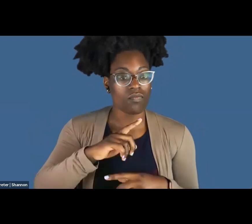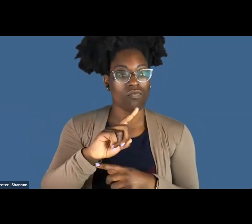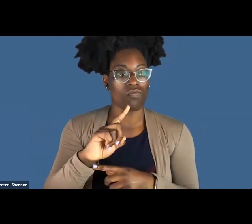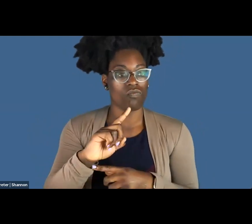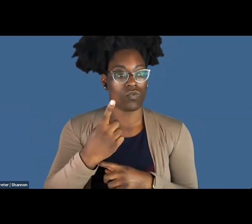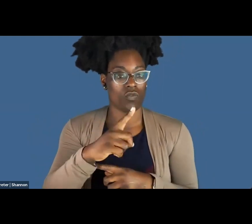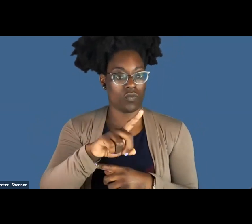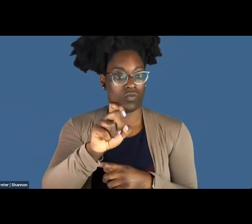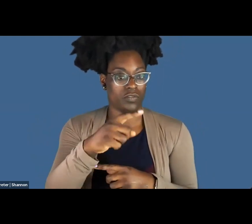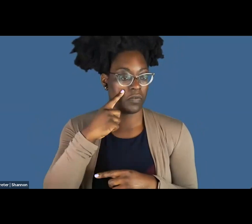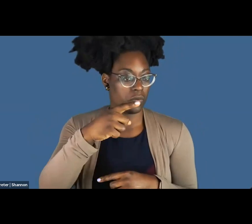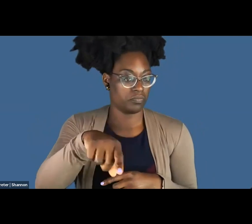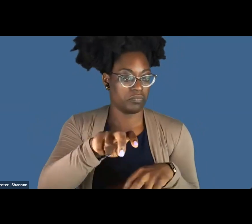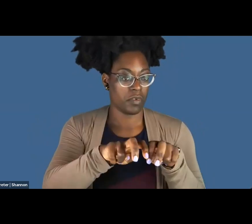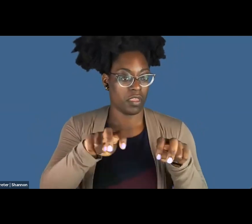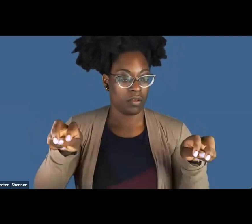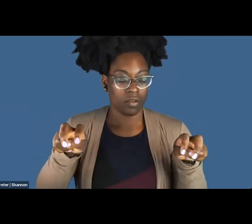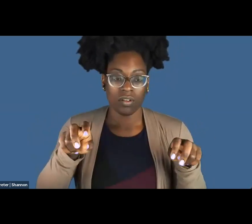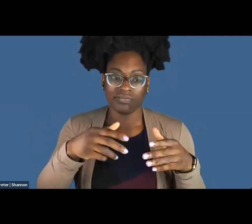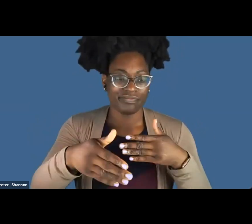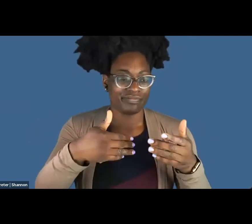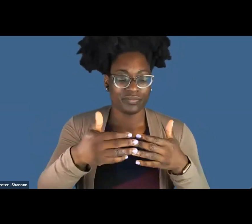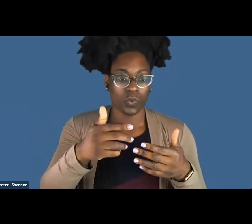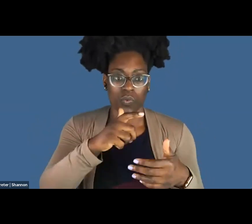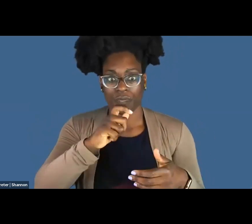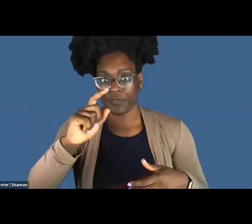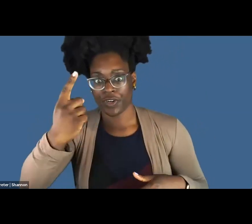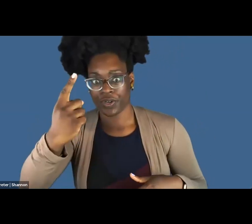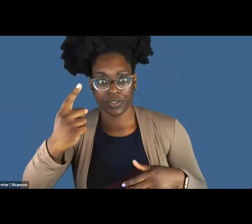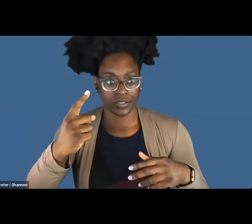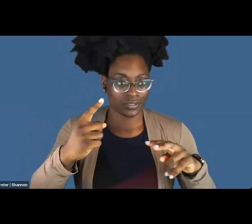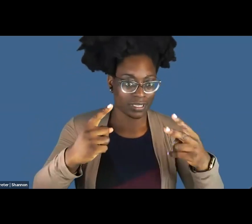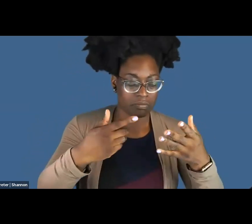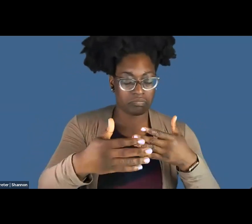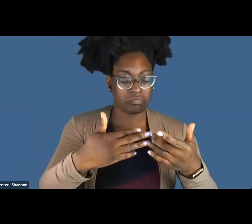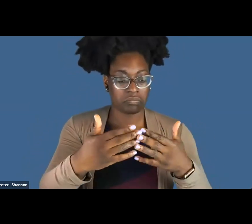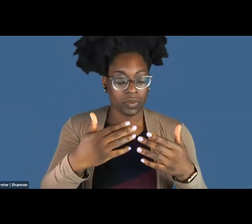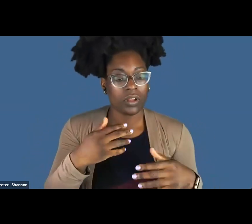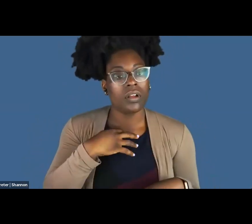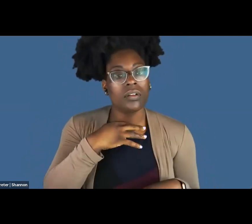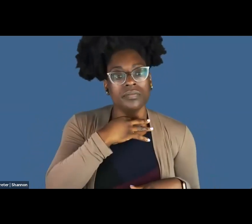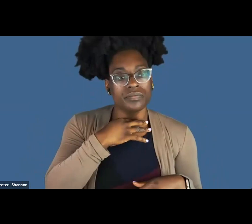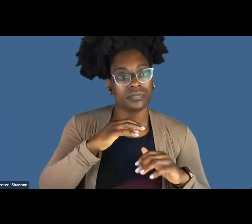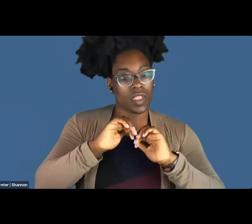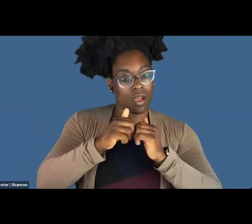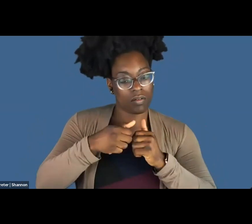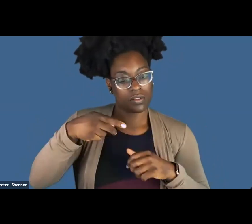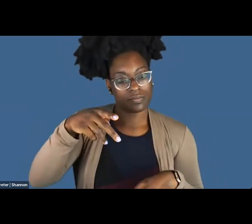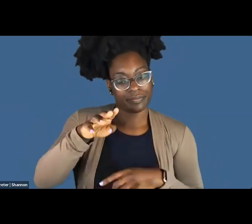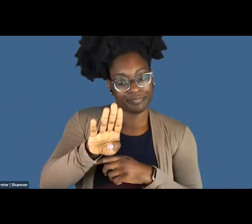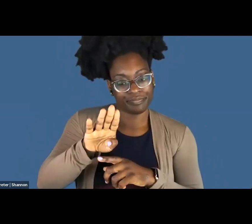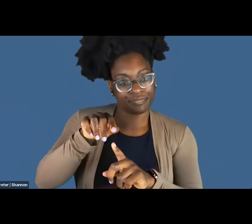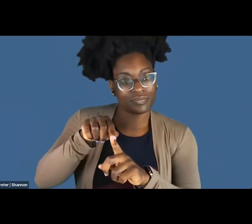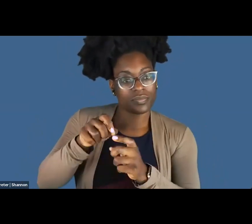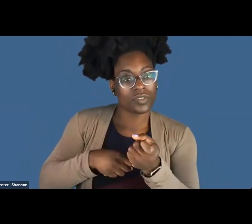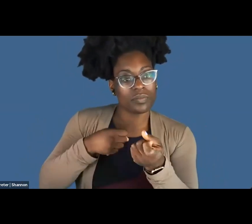go in any order, is how does participatory budgeting